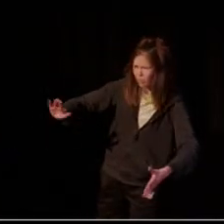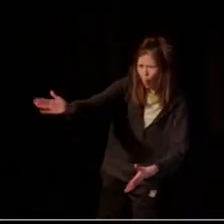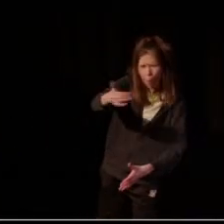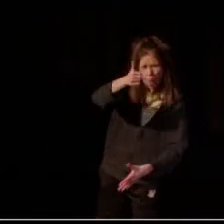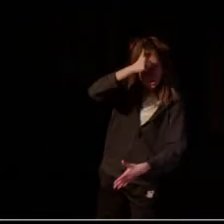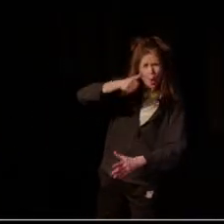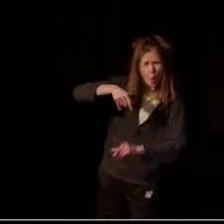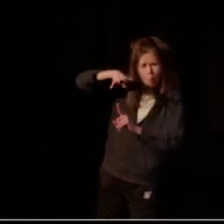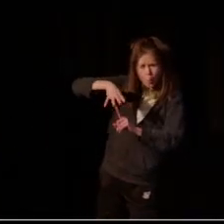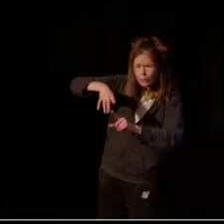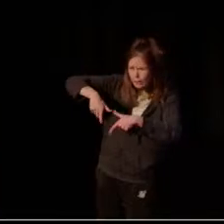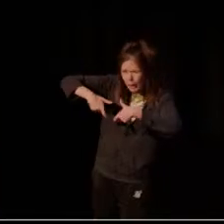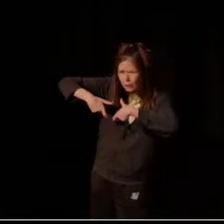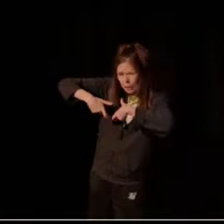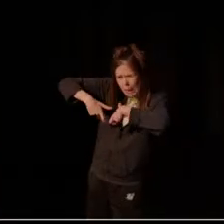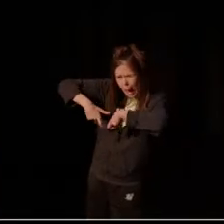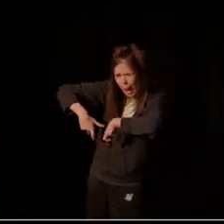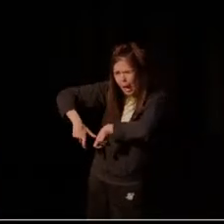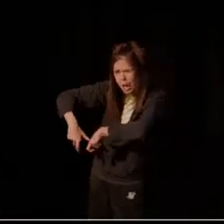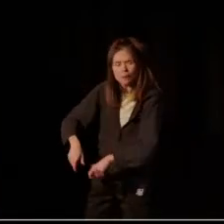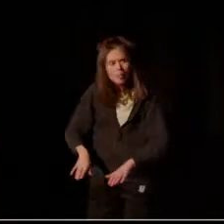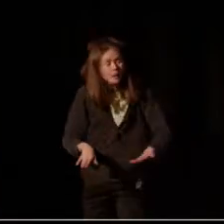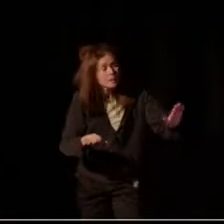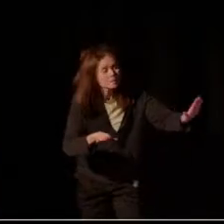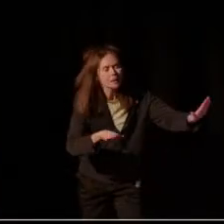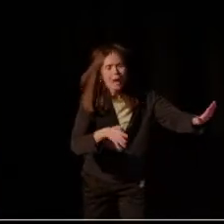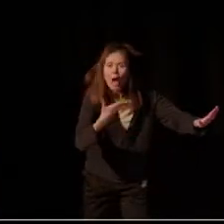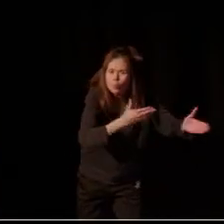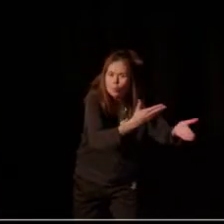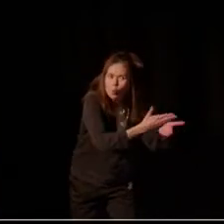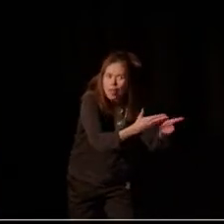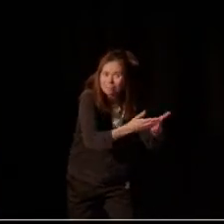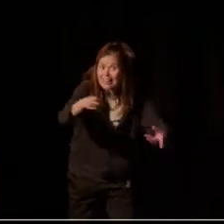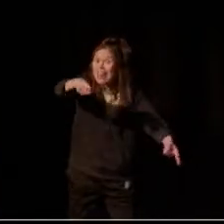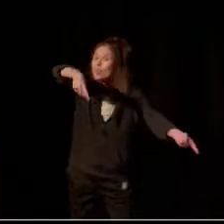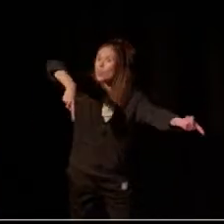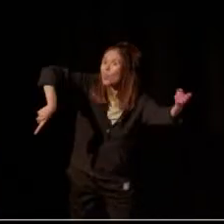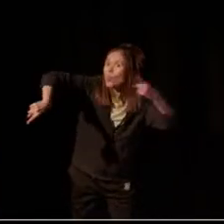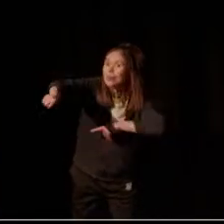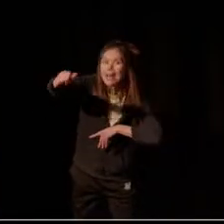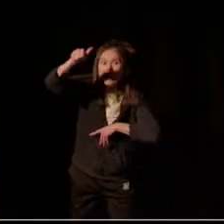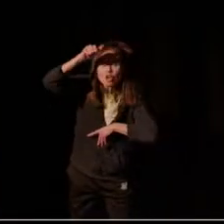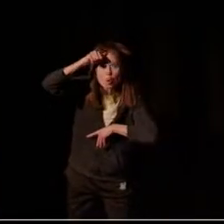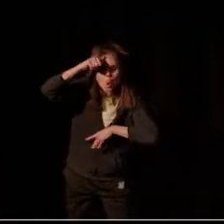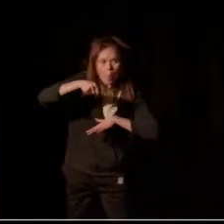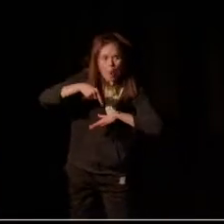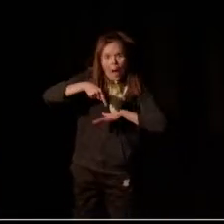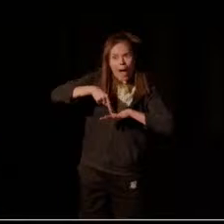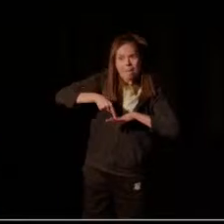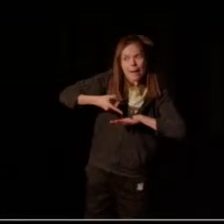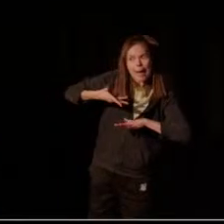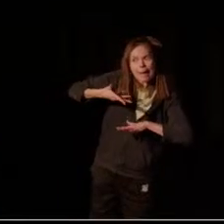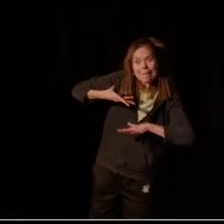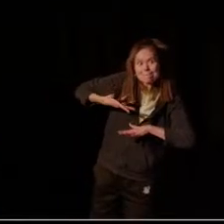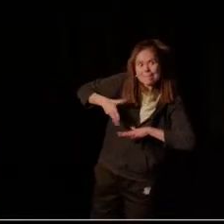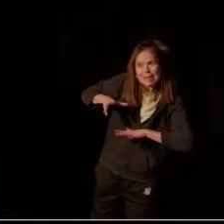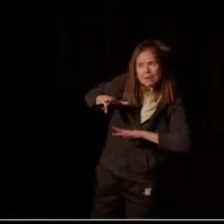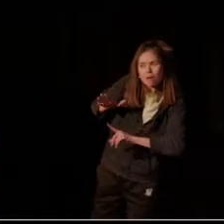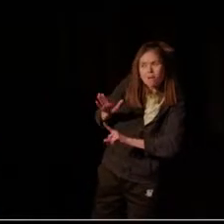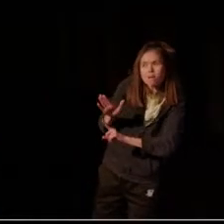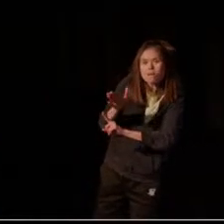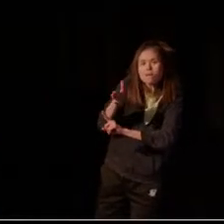Stays here longer Yeah, but why? to satisfy your request and the entreaties of your most gracious